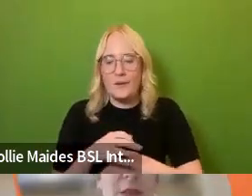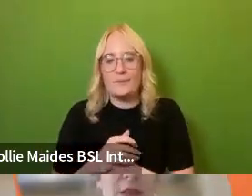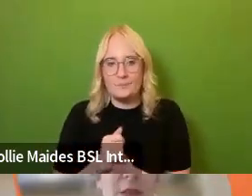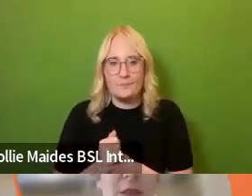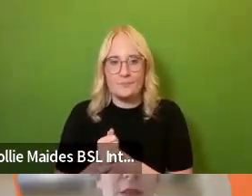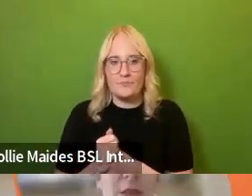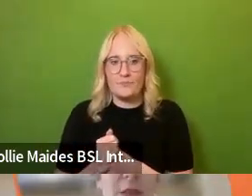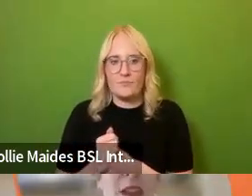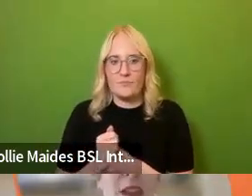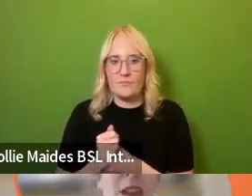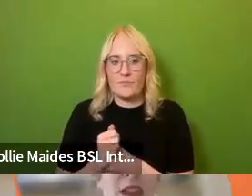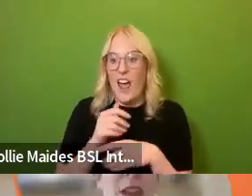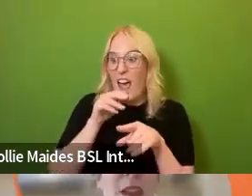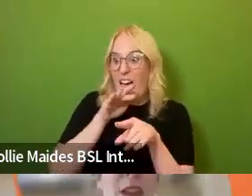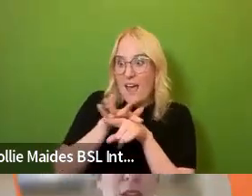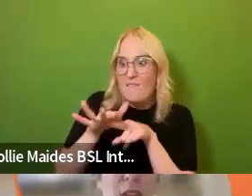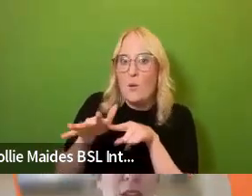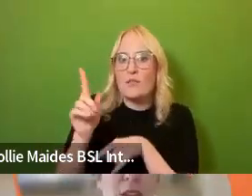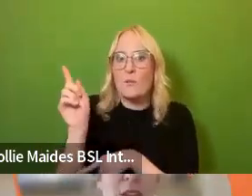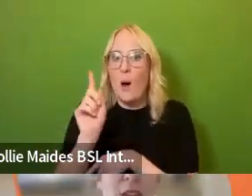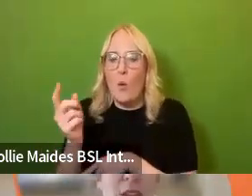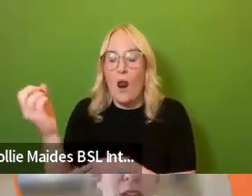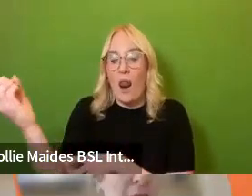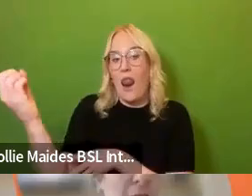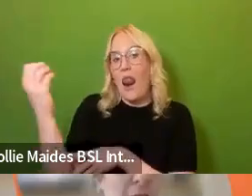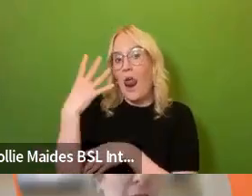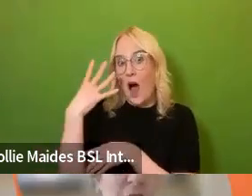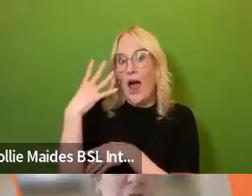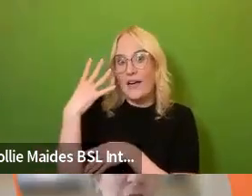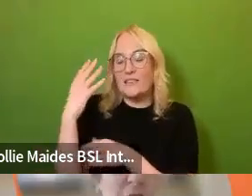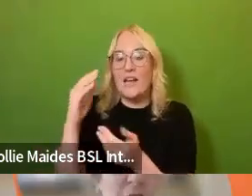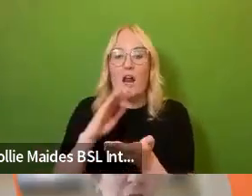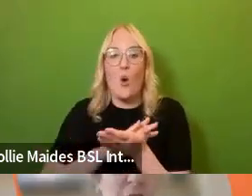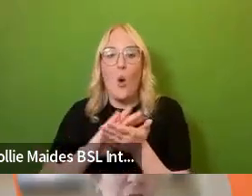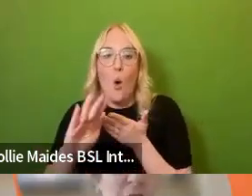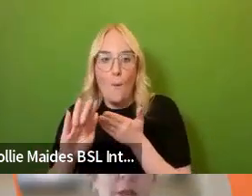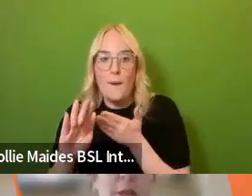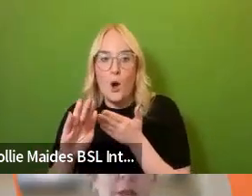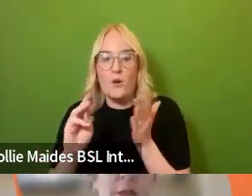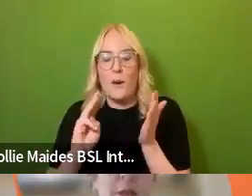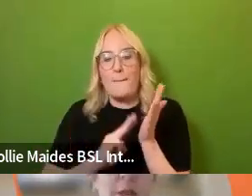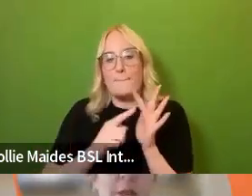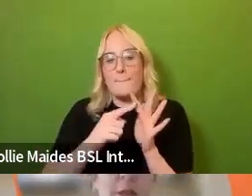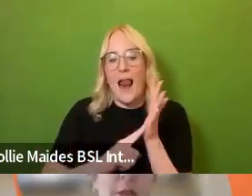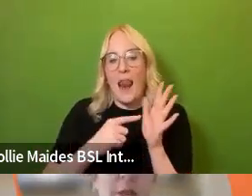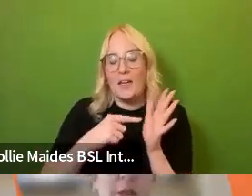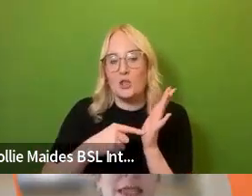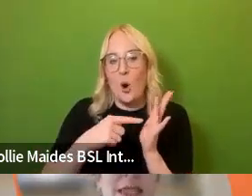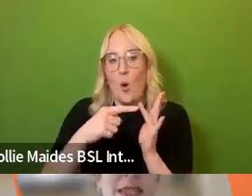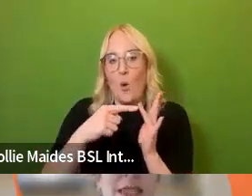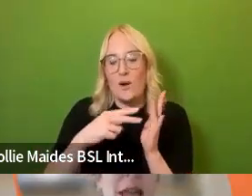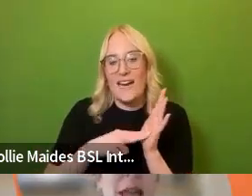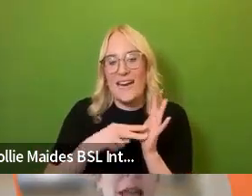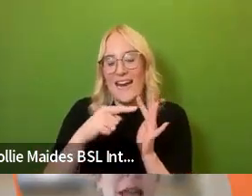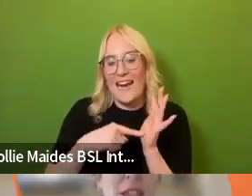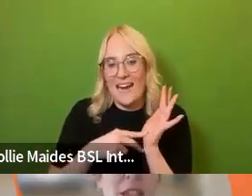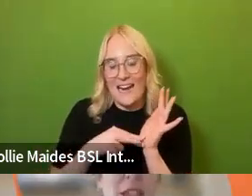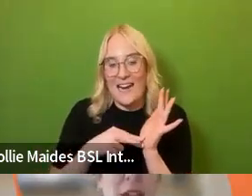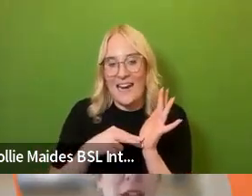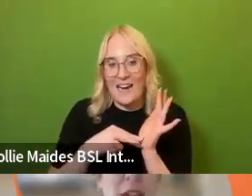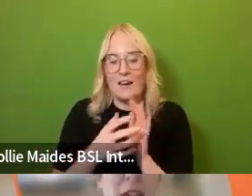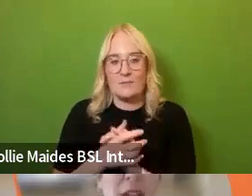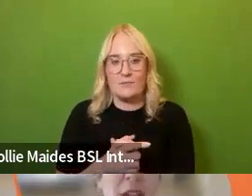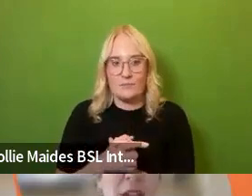mainly influenced by light exposure and the hormone melatonin. When light enters the eyes,